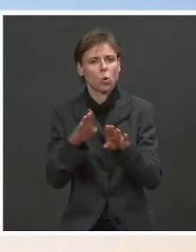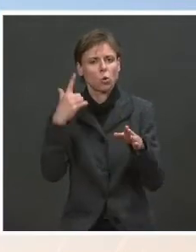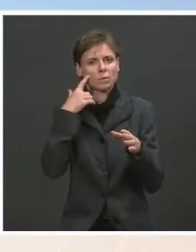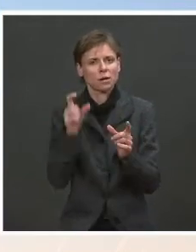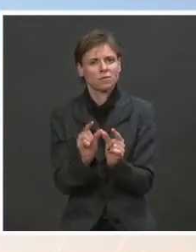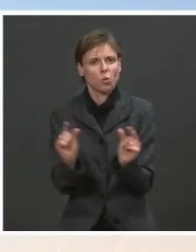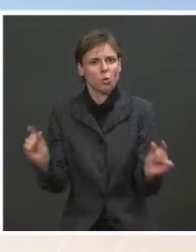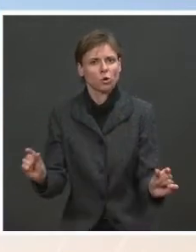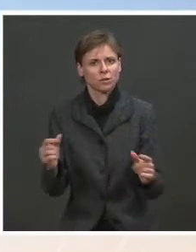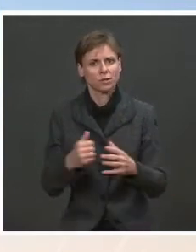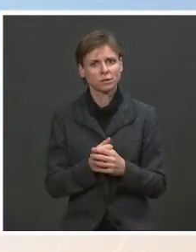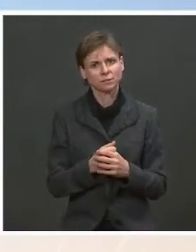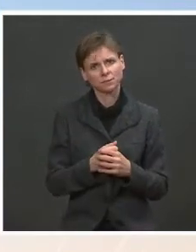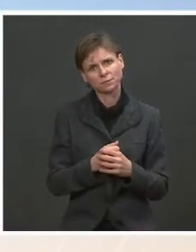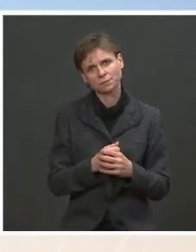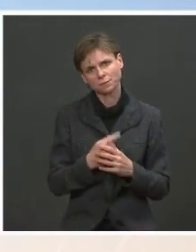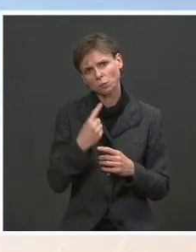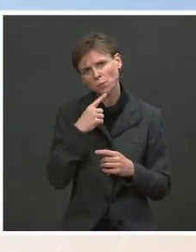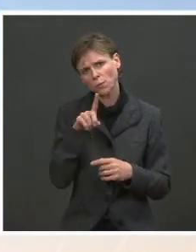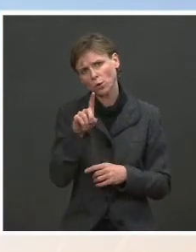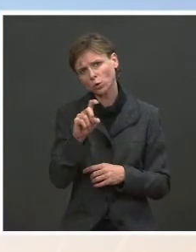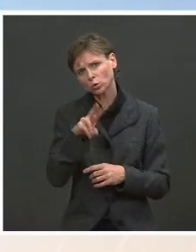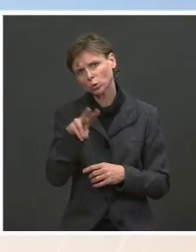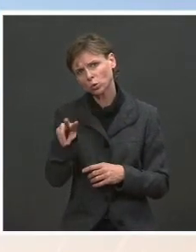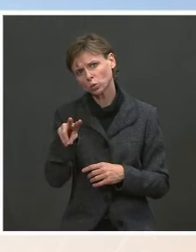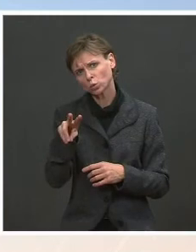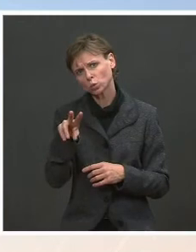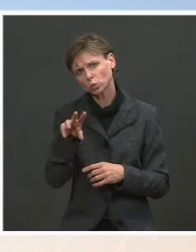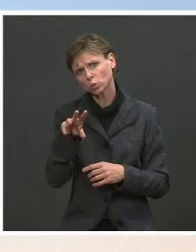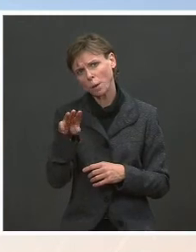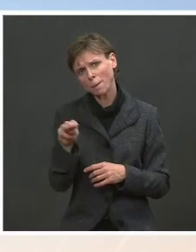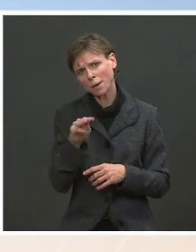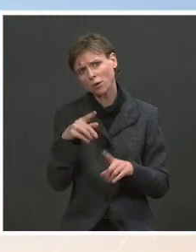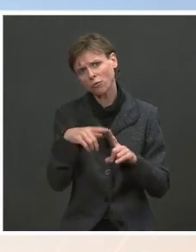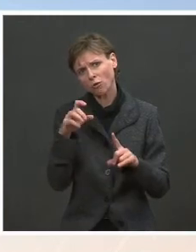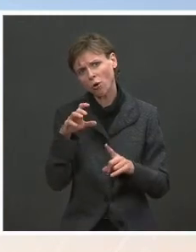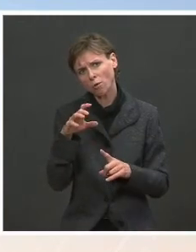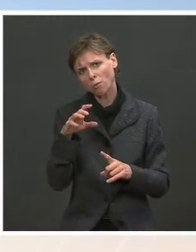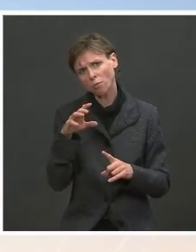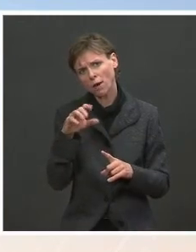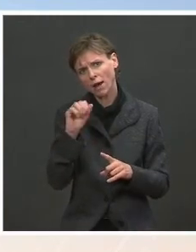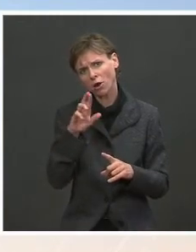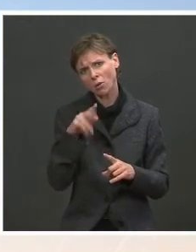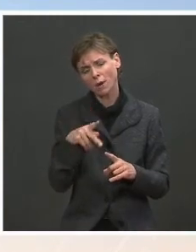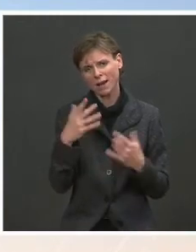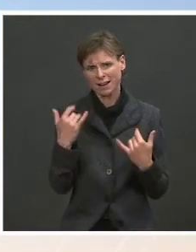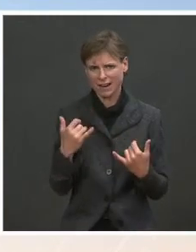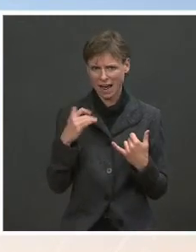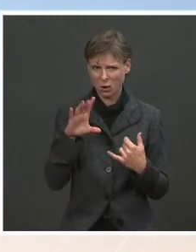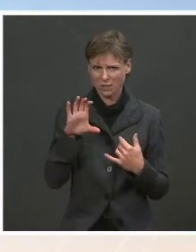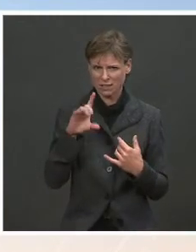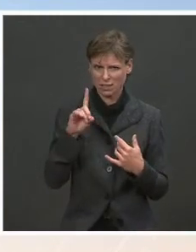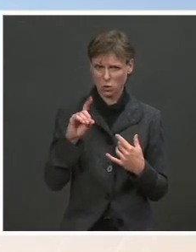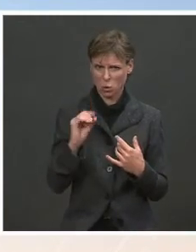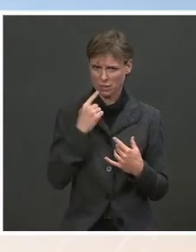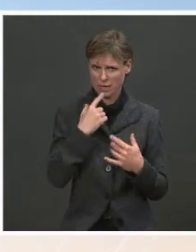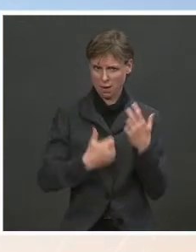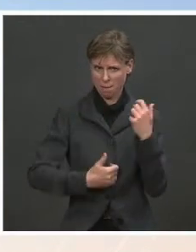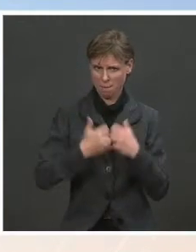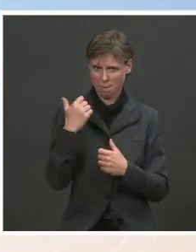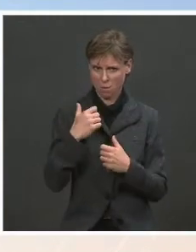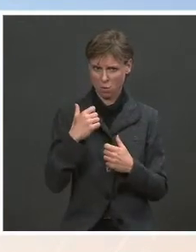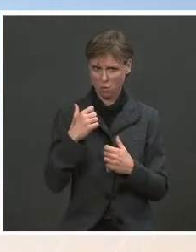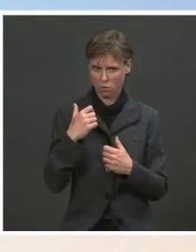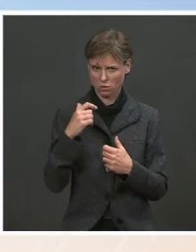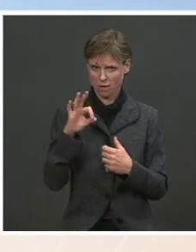to the states from the American Rescue Plan right now. The CBO anticipated that the bulk of the spending of funds provided through that plan